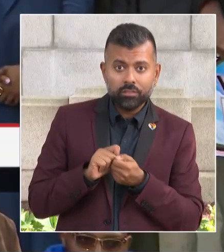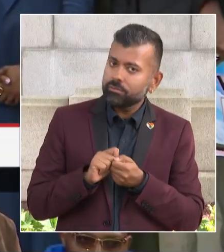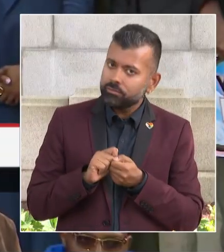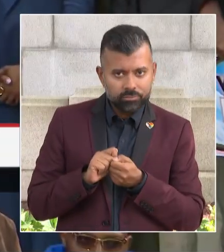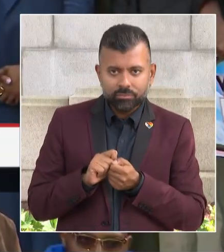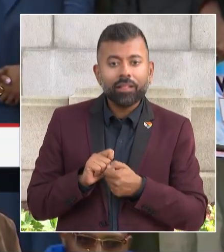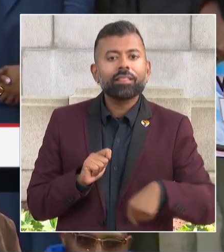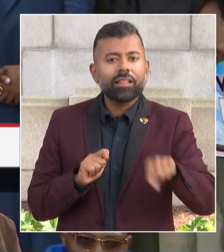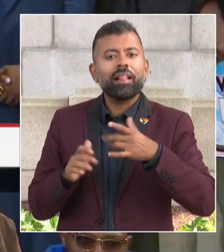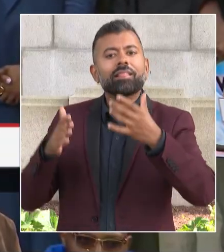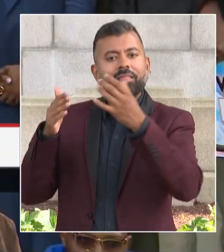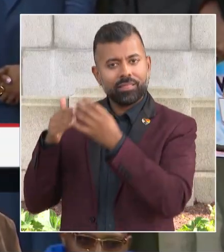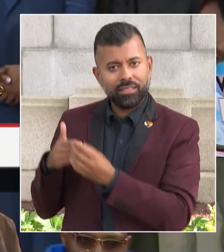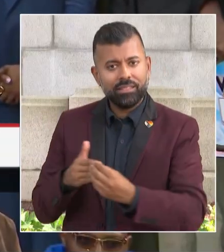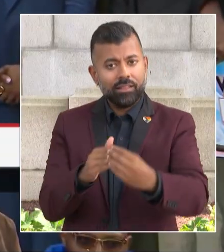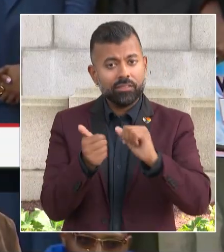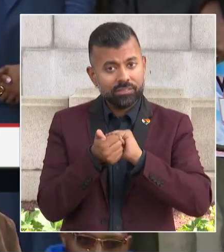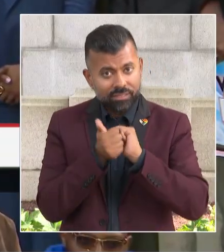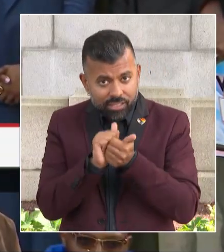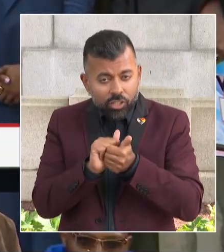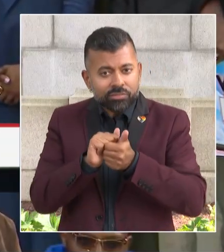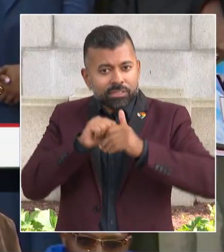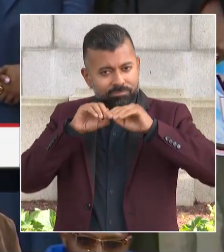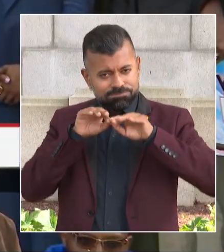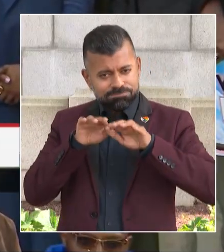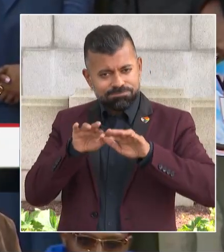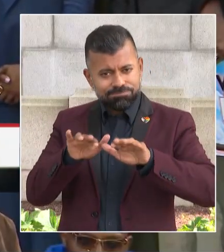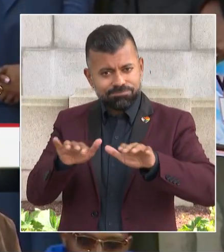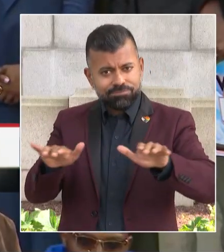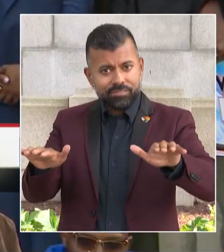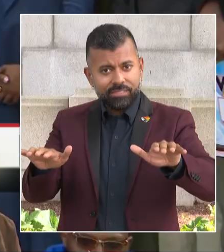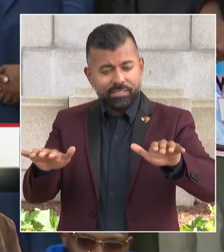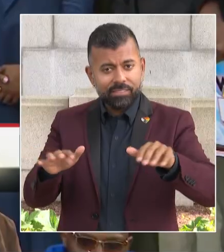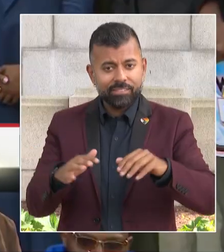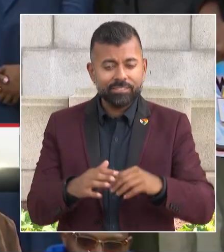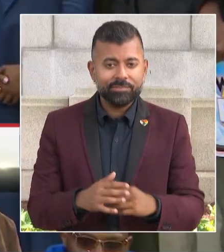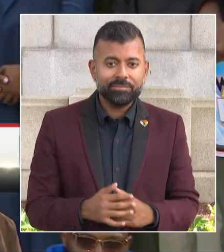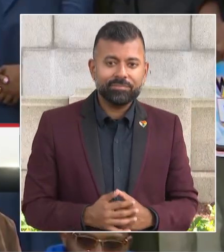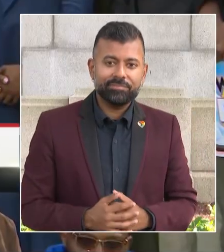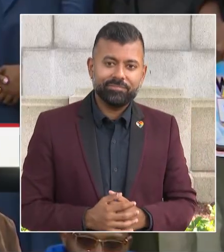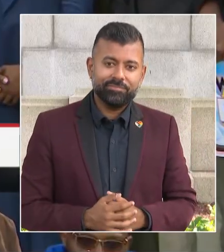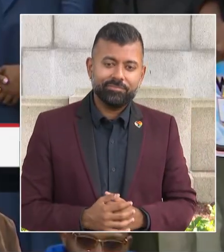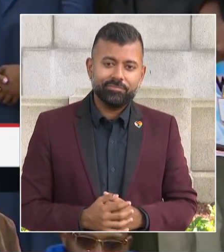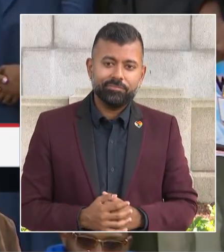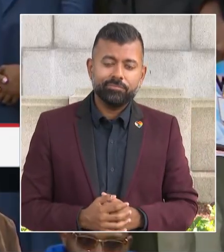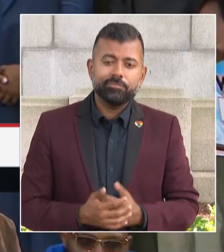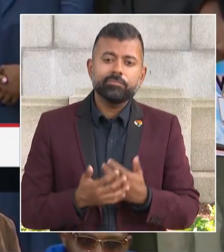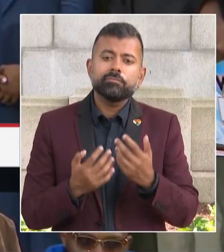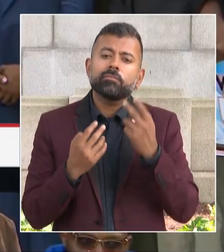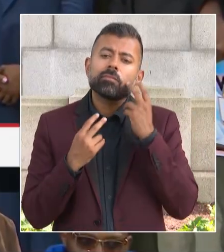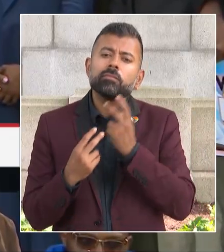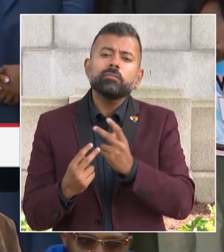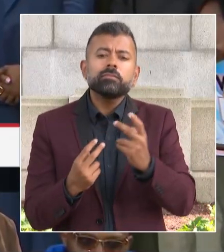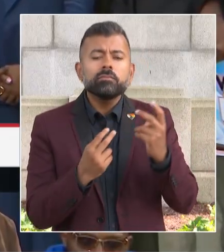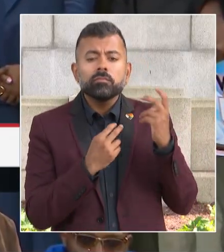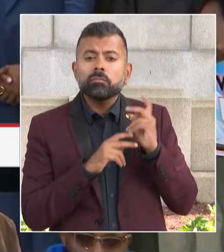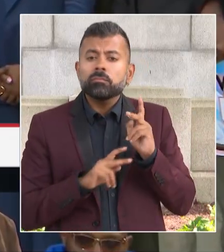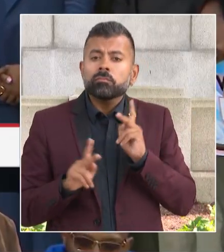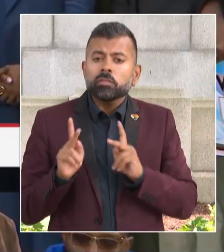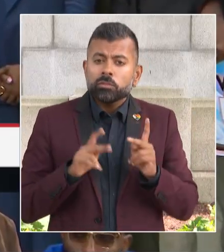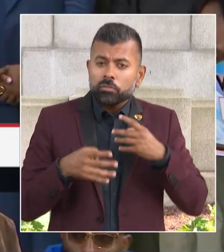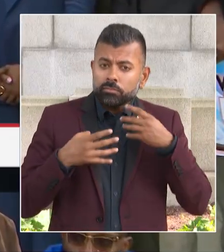heard more eloquently than I can say, that people marched, they sacrificed,